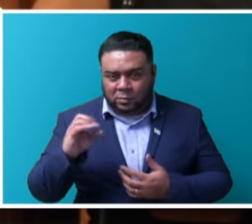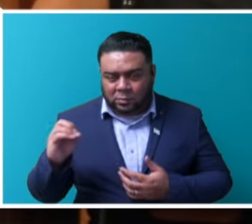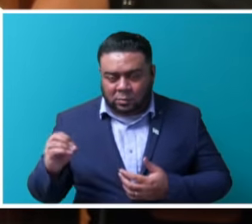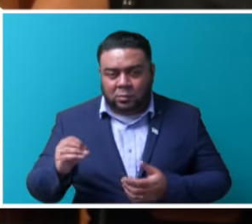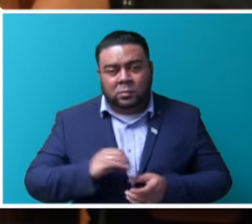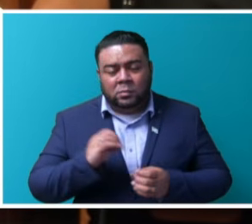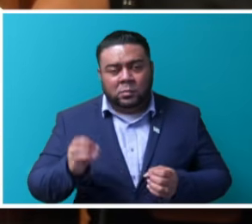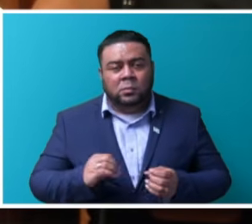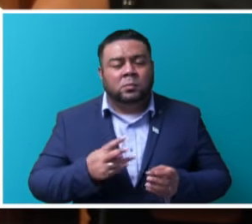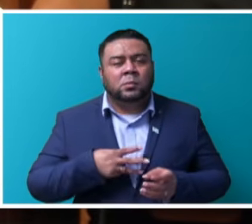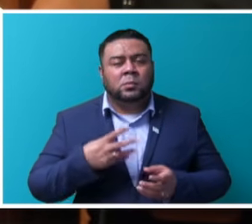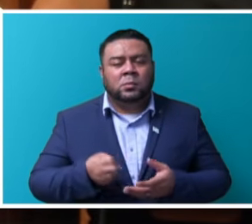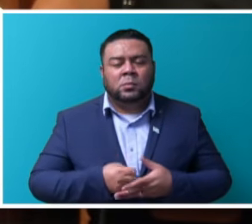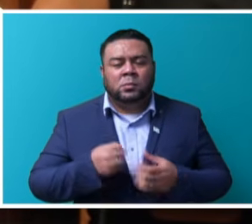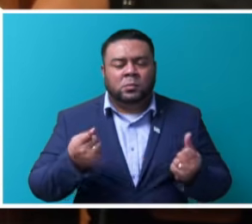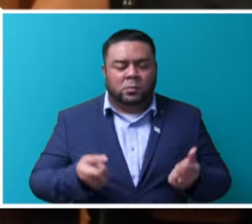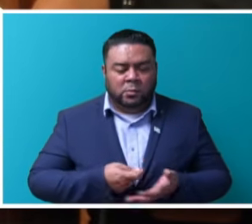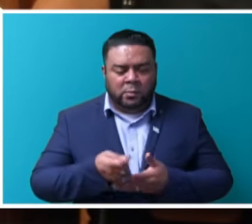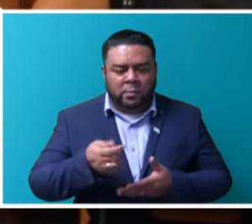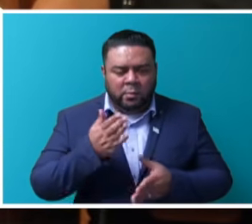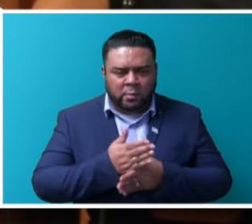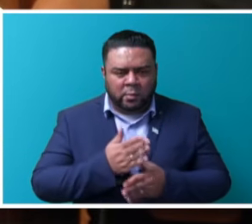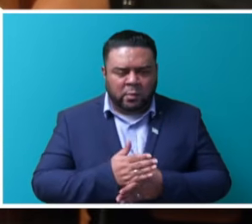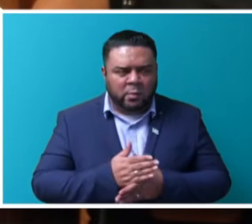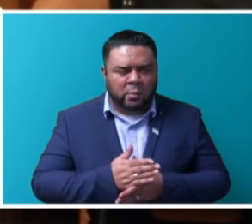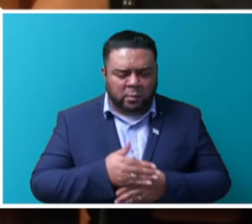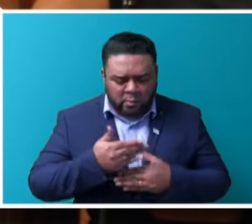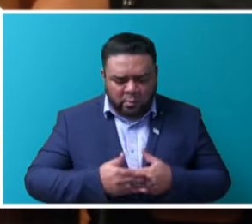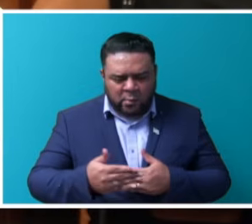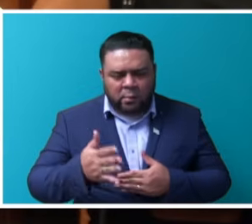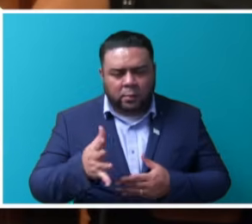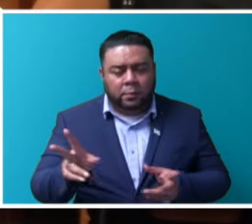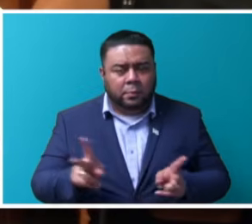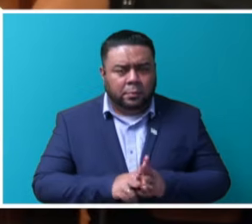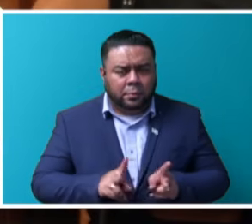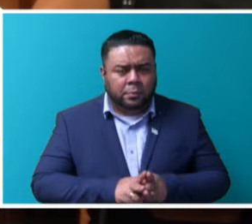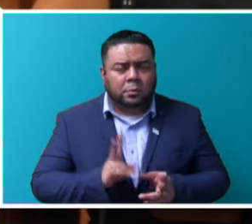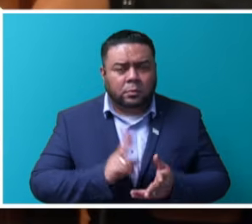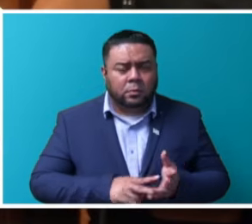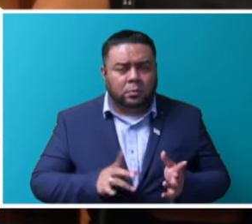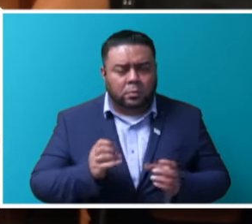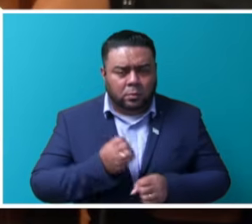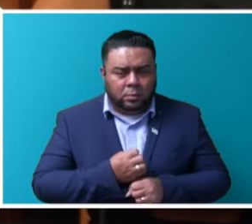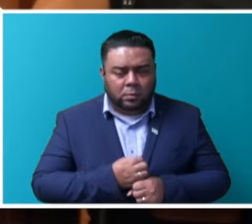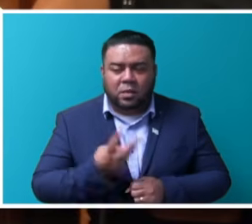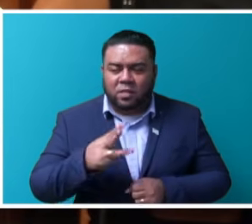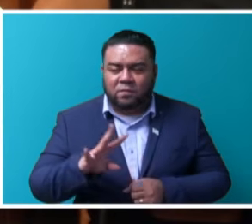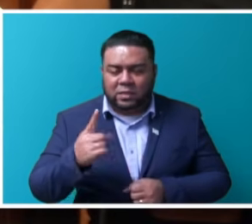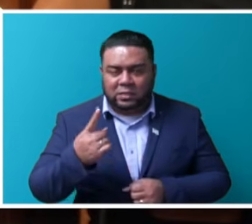deduction for wages or salaries paid for work placements, apprenticeships, and part-time employment is extended until 31st